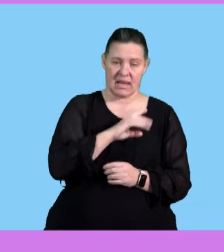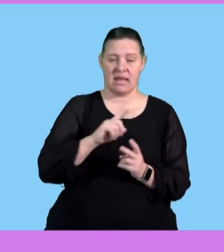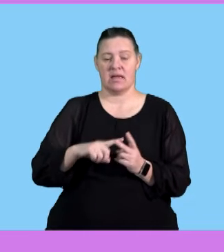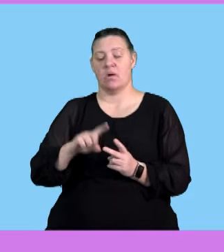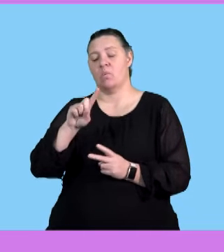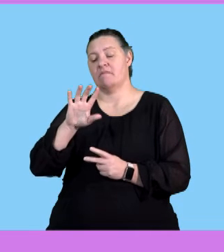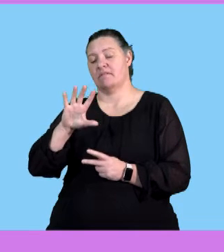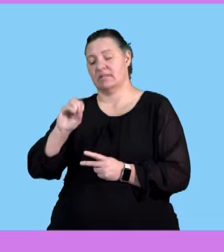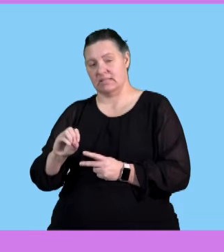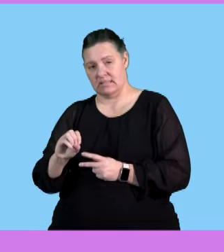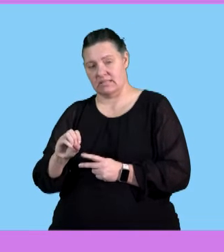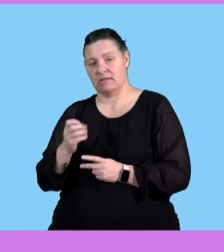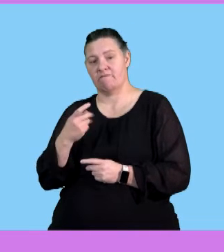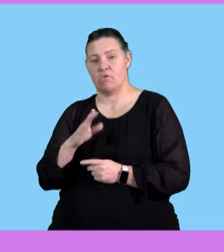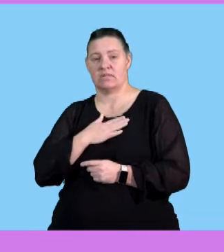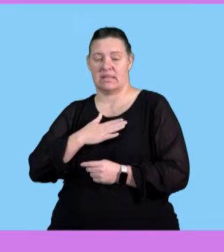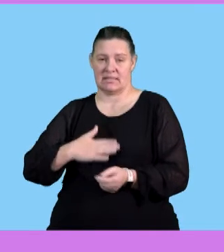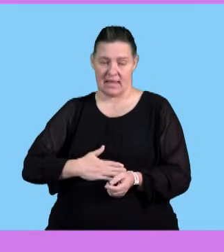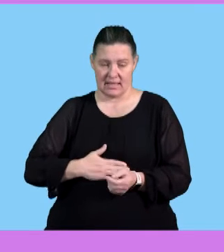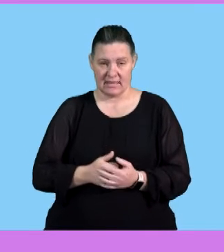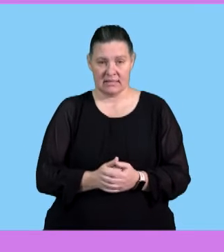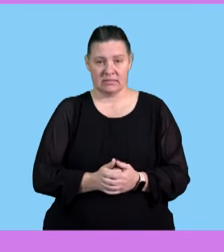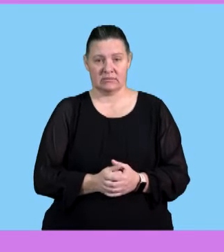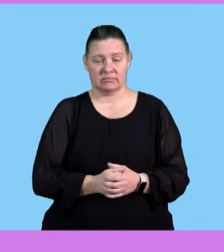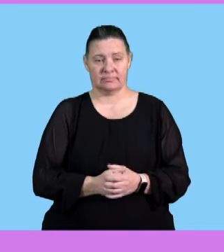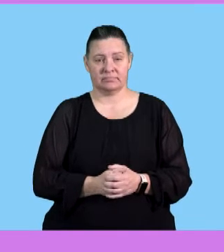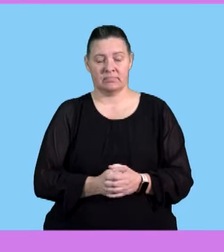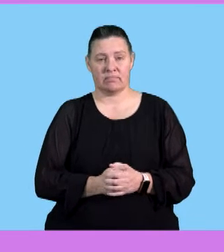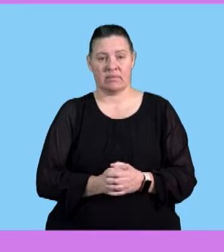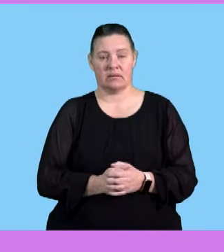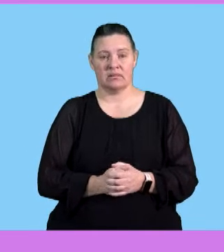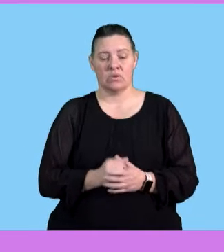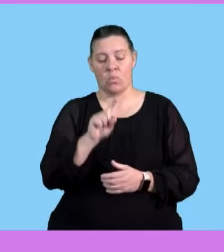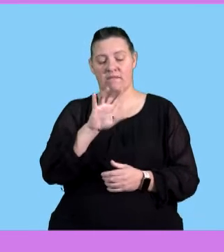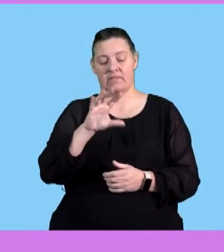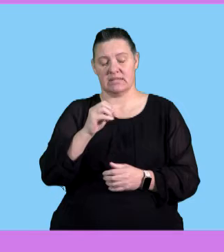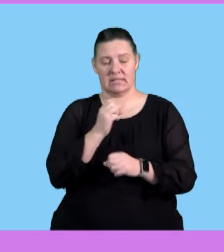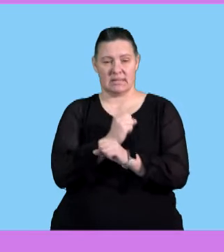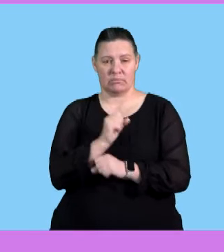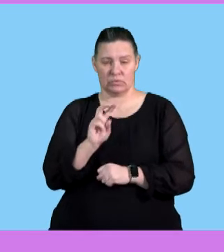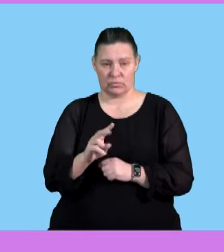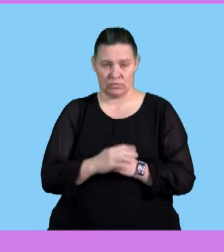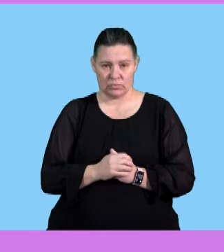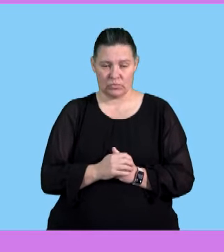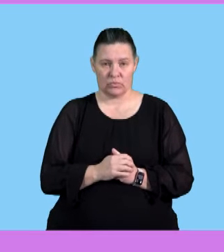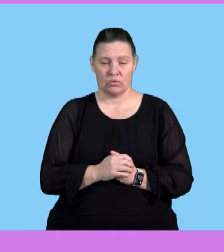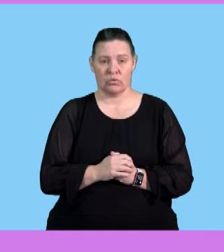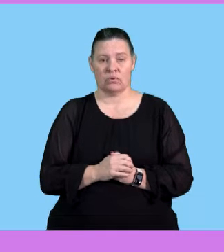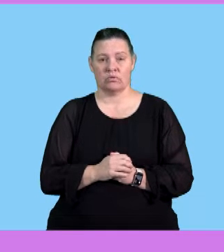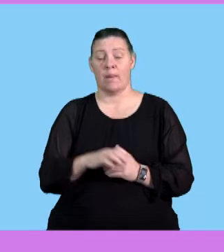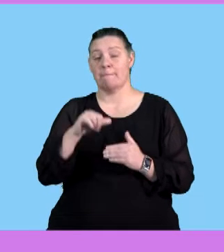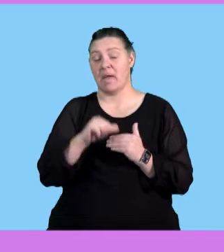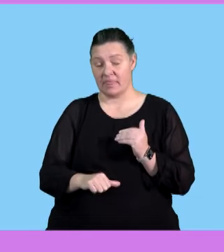the Saturday, 150 Rand for the Sunday, so it's 150 Rand times 2.